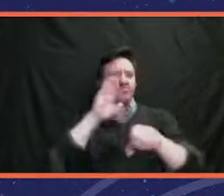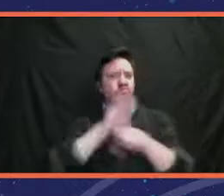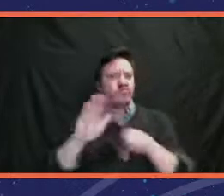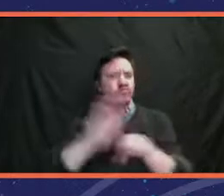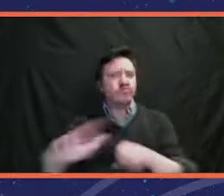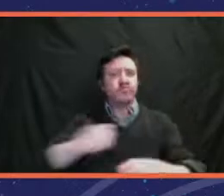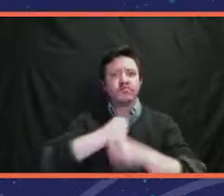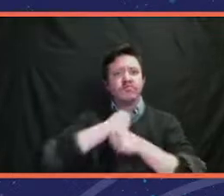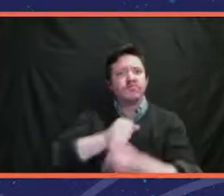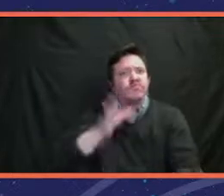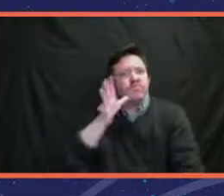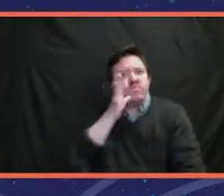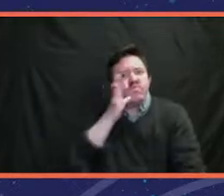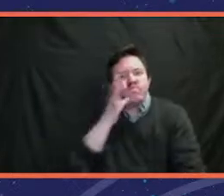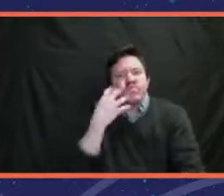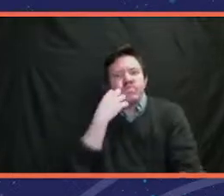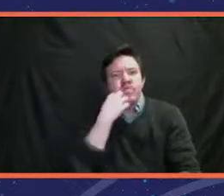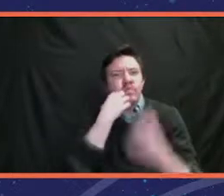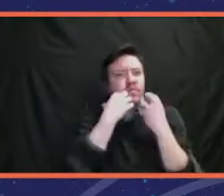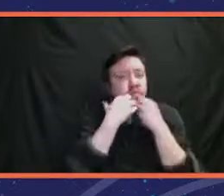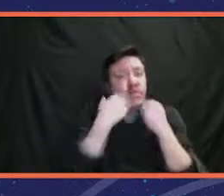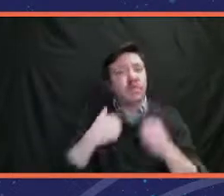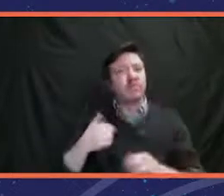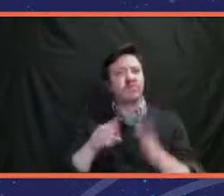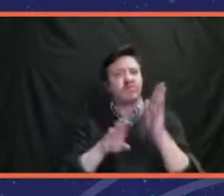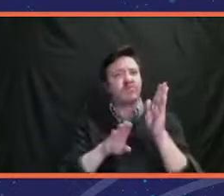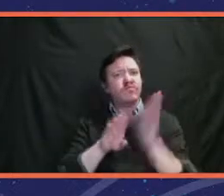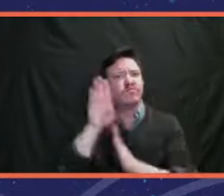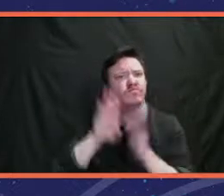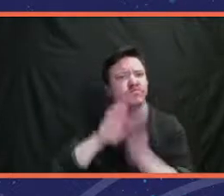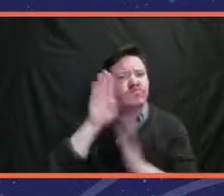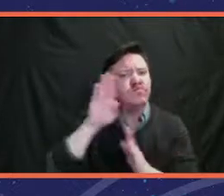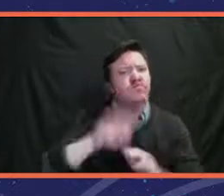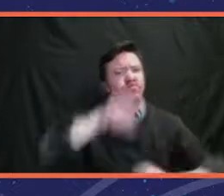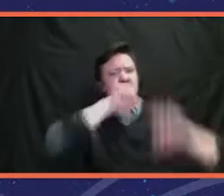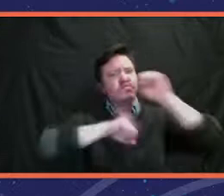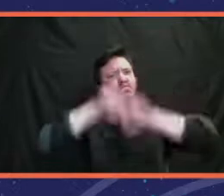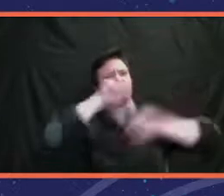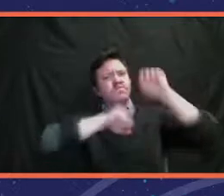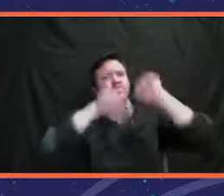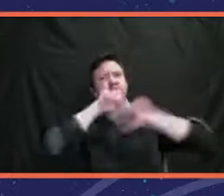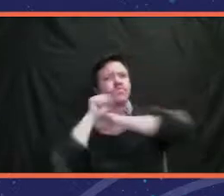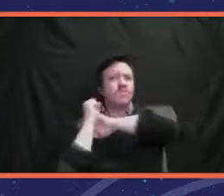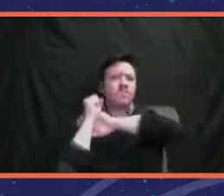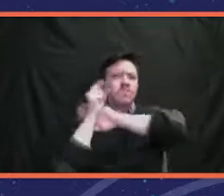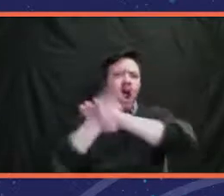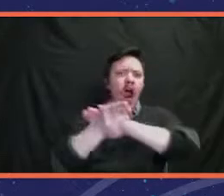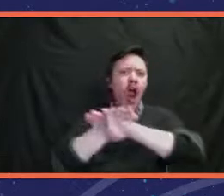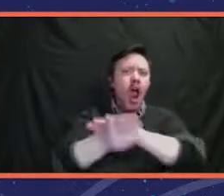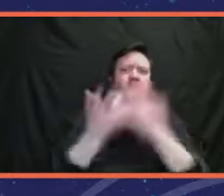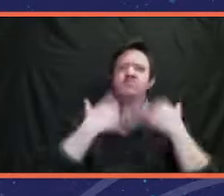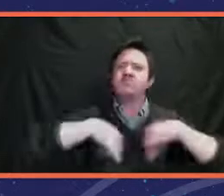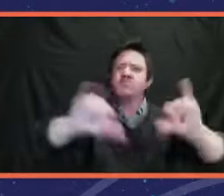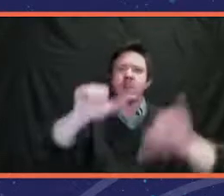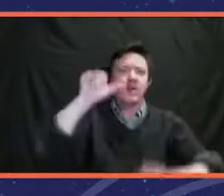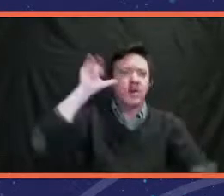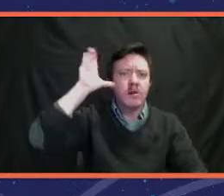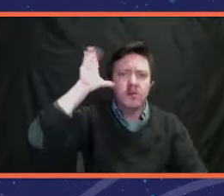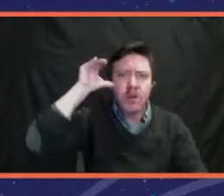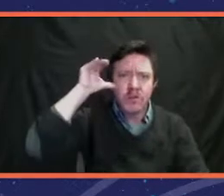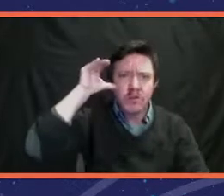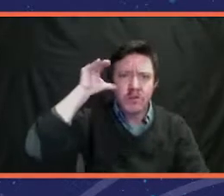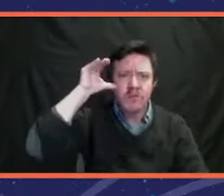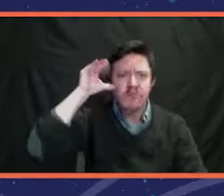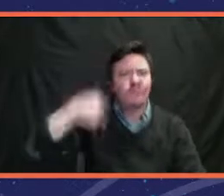and built to tread over circumstance and scorpions and come out untouched, seemingly immortal to